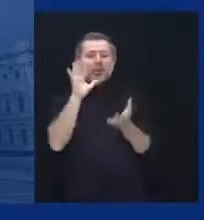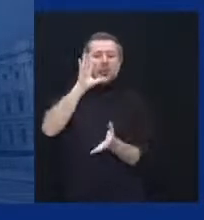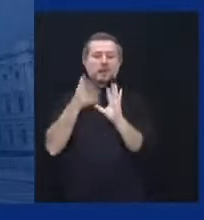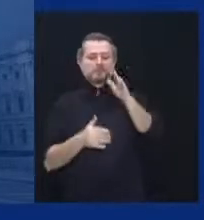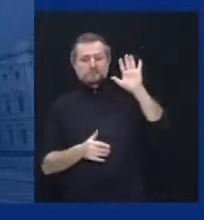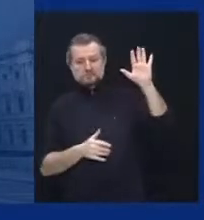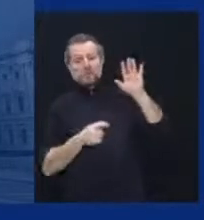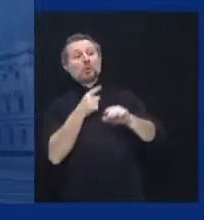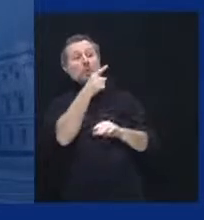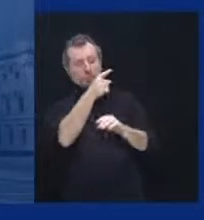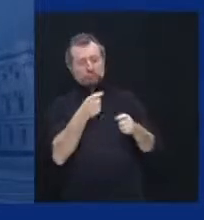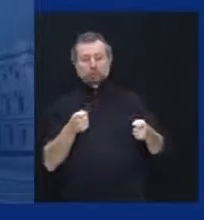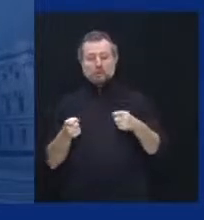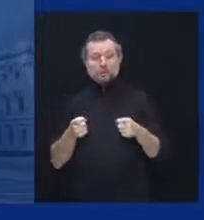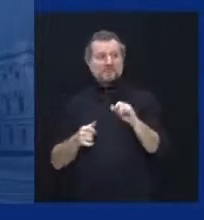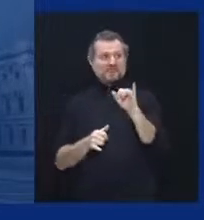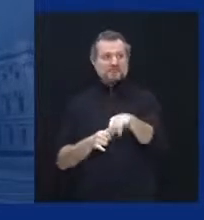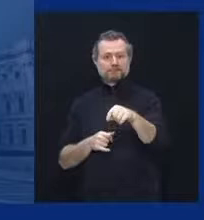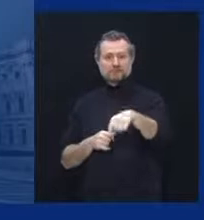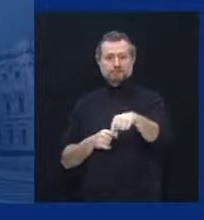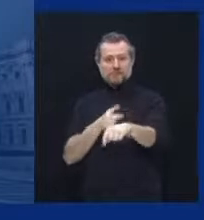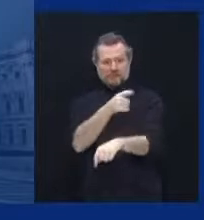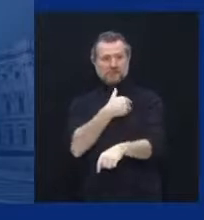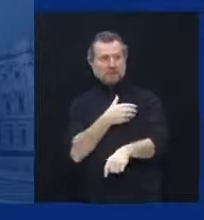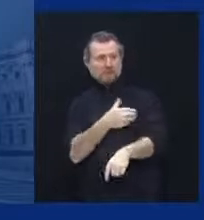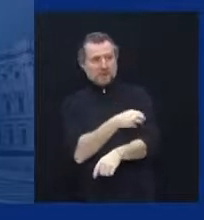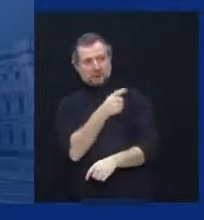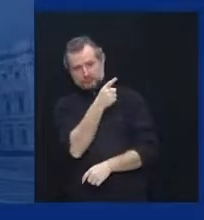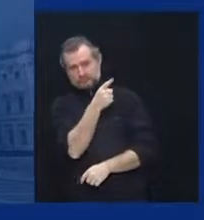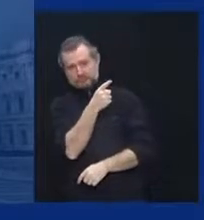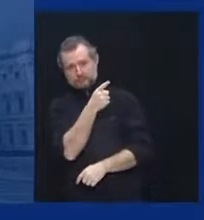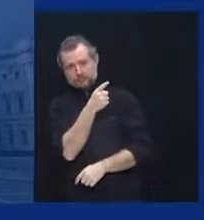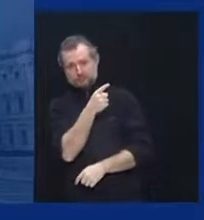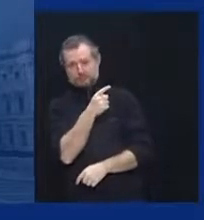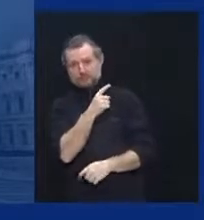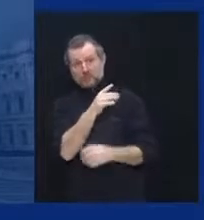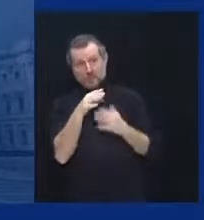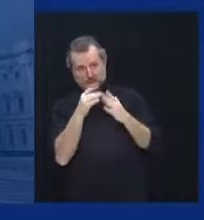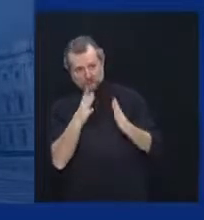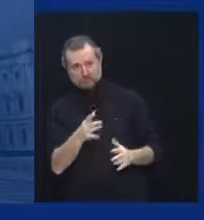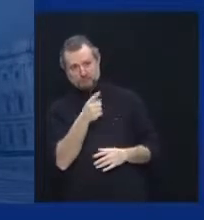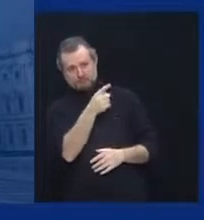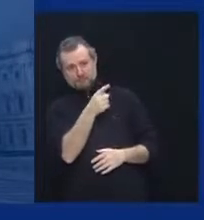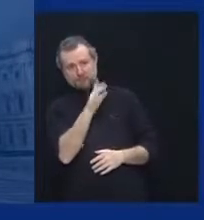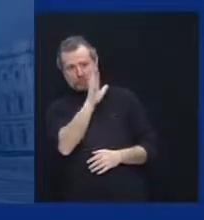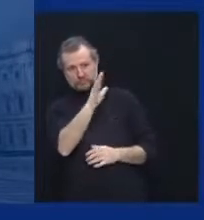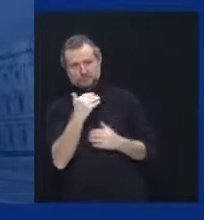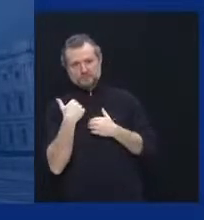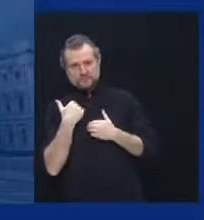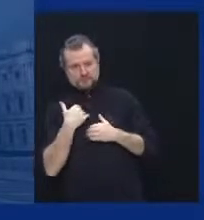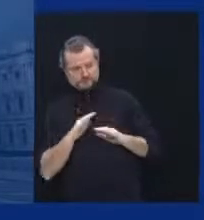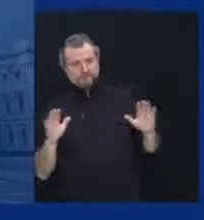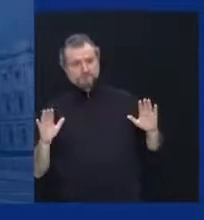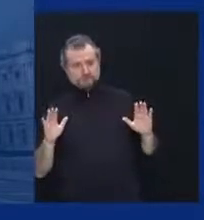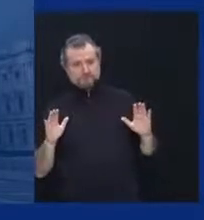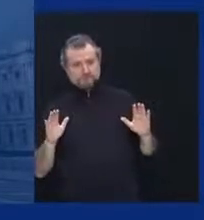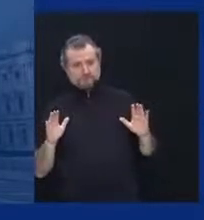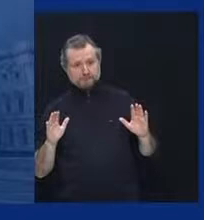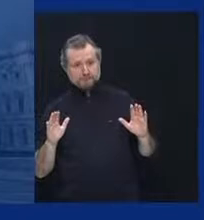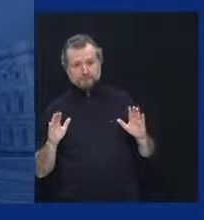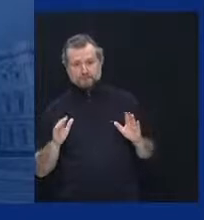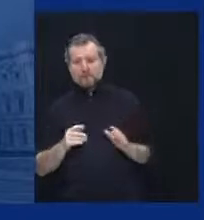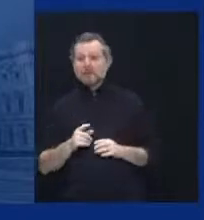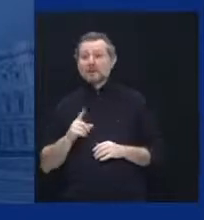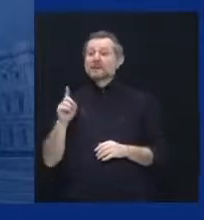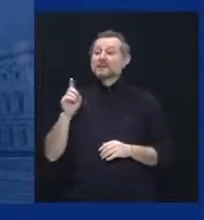charge. You are in many ways executives. The buck stops with you. Democrats control the